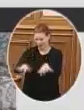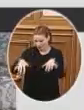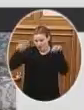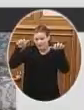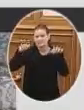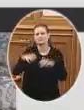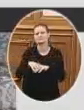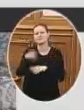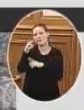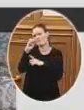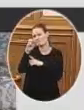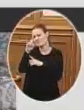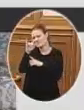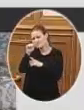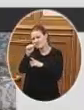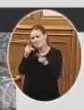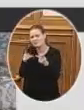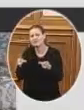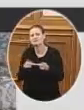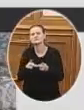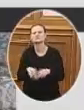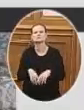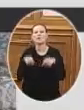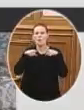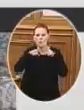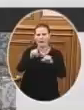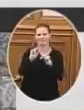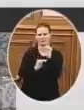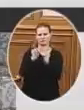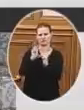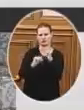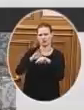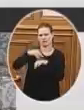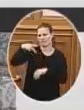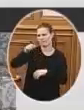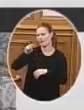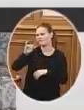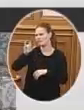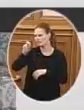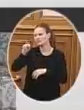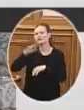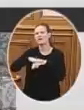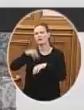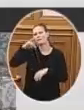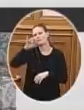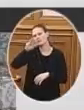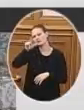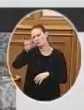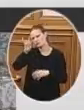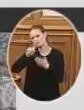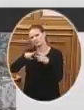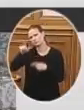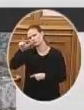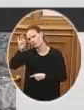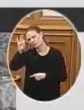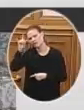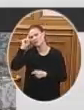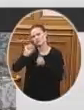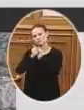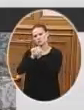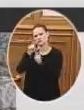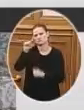media headquarters, while the construction takes place on the pavilion on Pier 27-29 for the races in